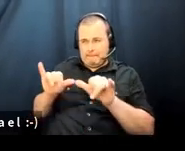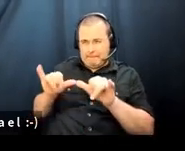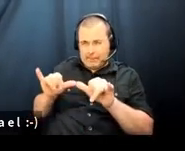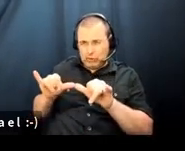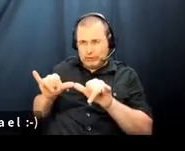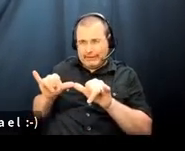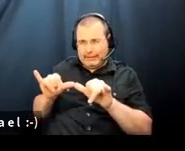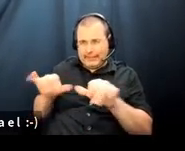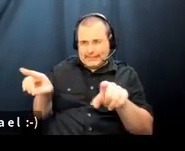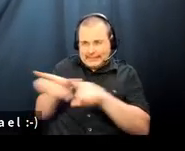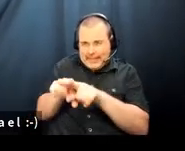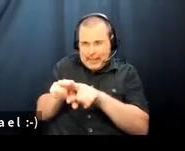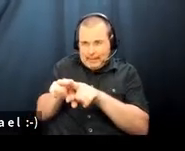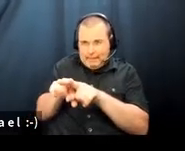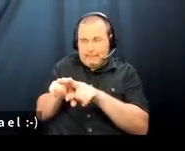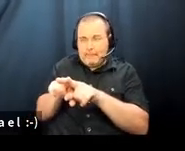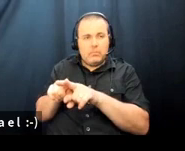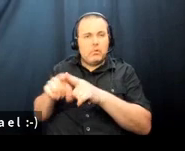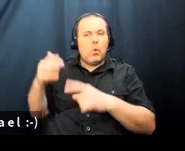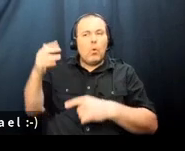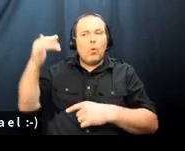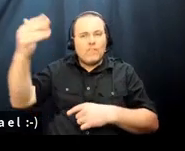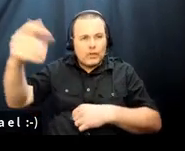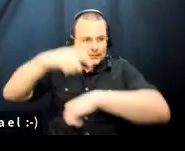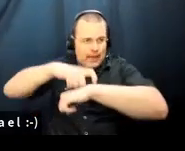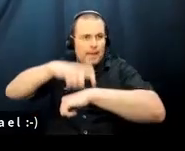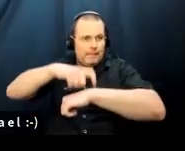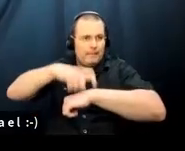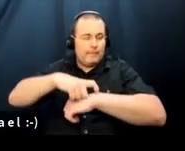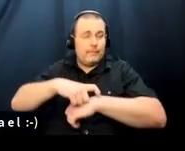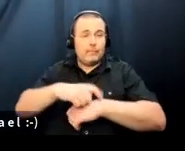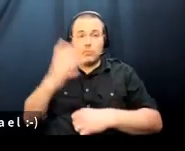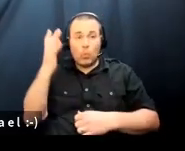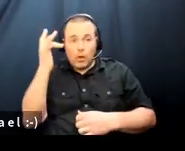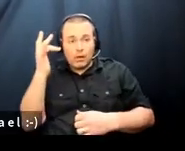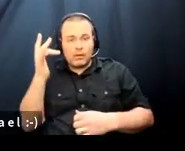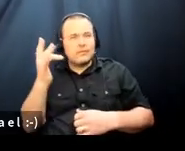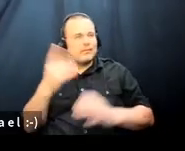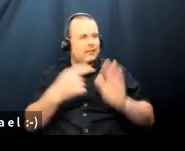same thing over time. Because again, using the example of